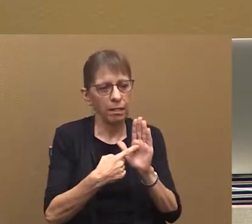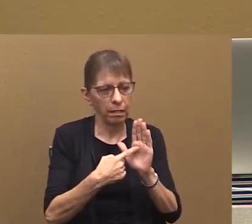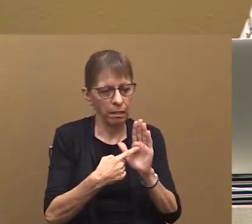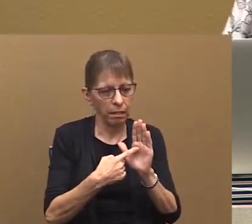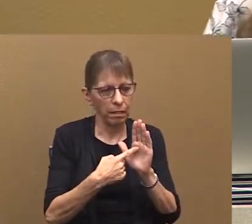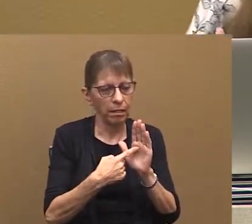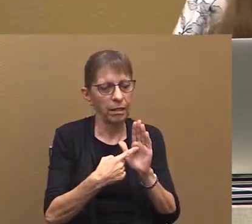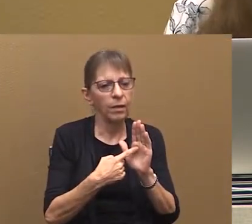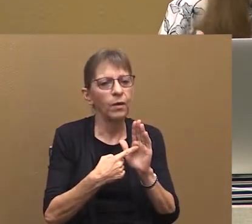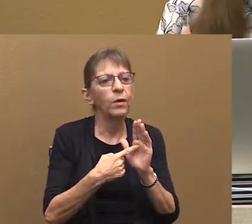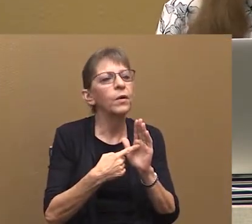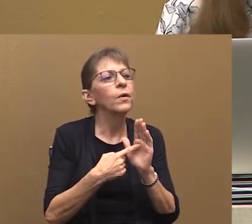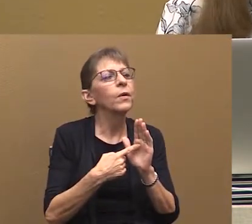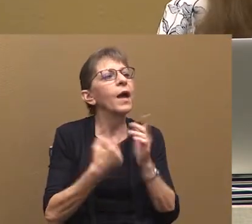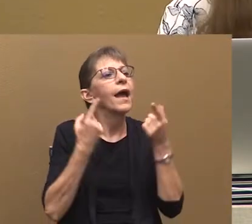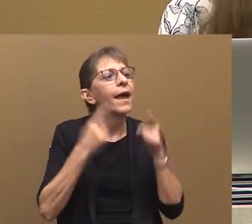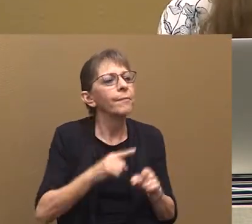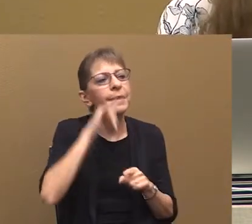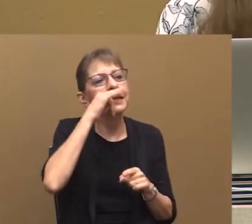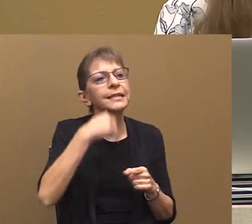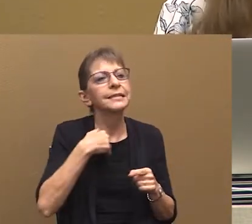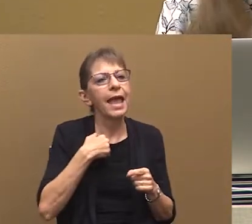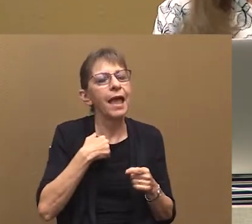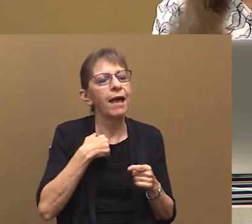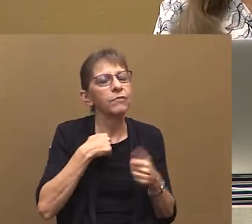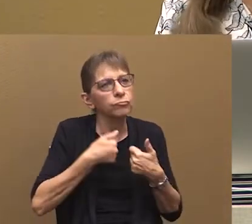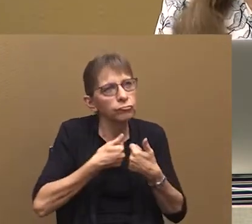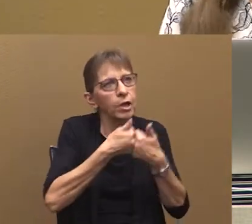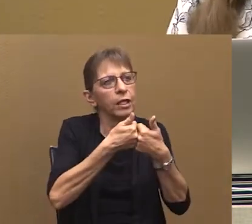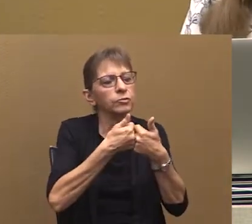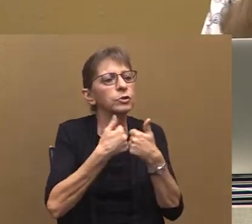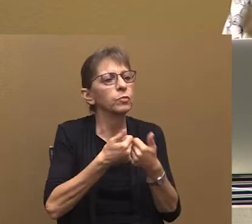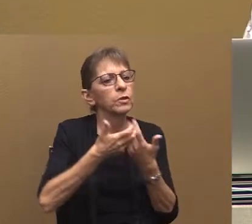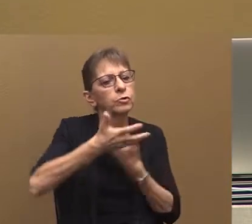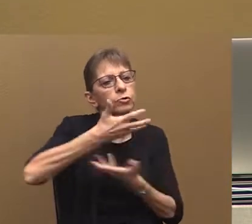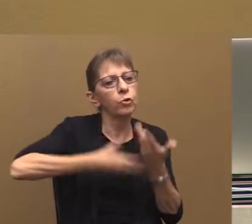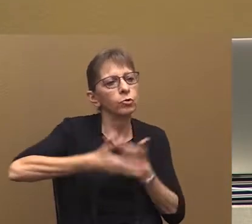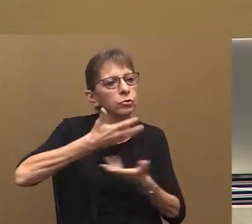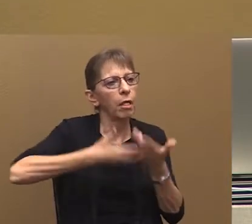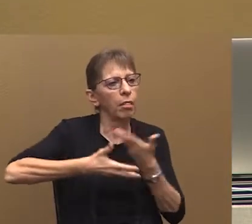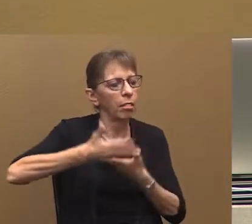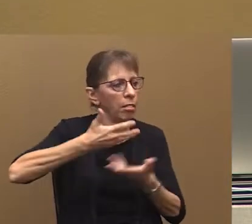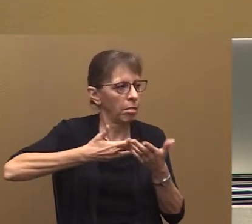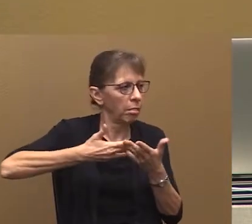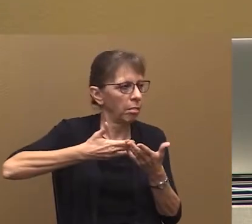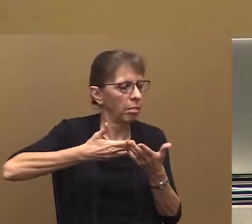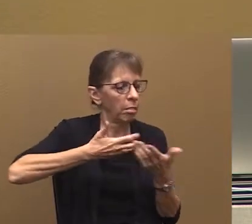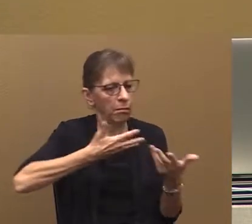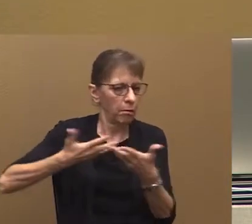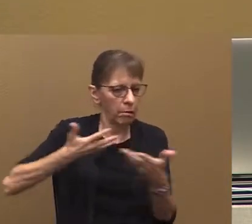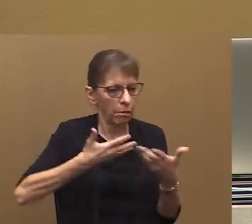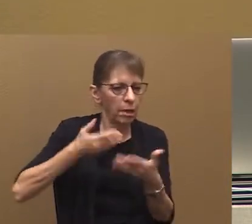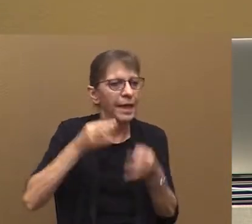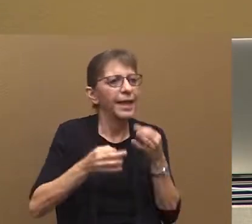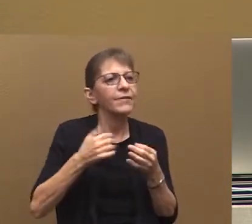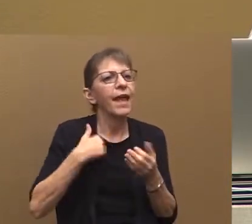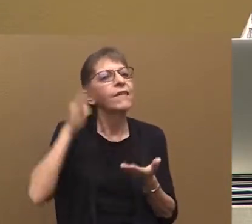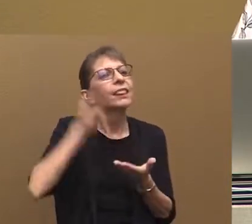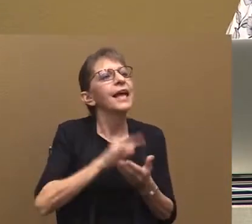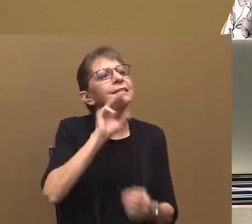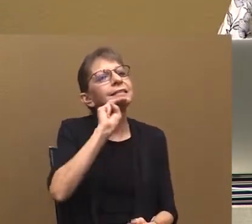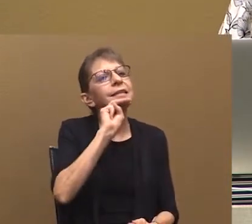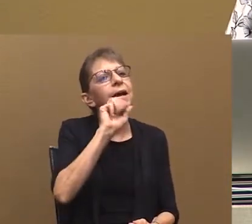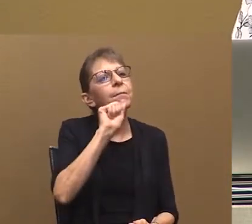example of where kids might have some challenges with social interaction if they have a